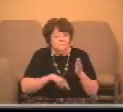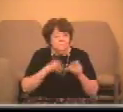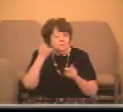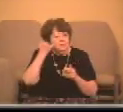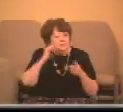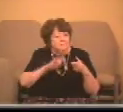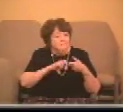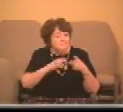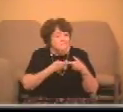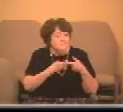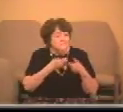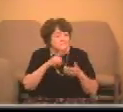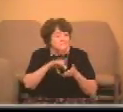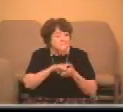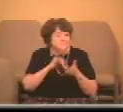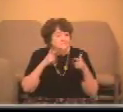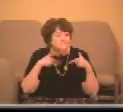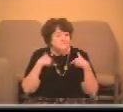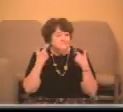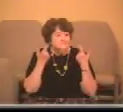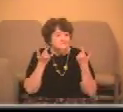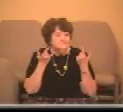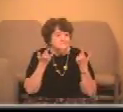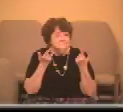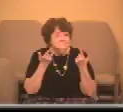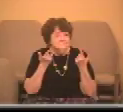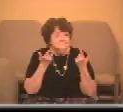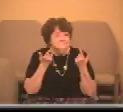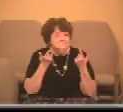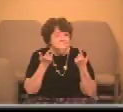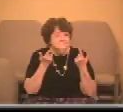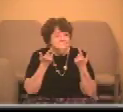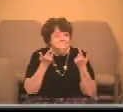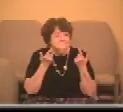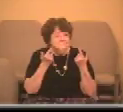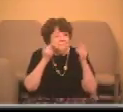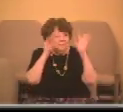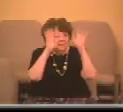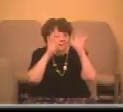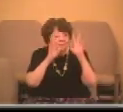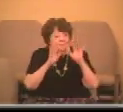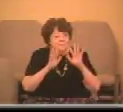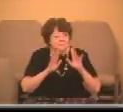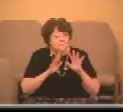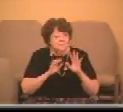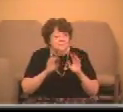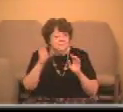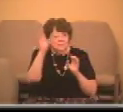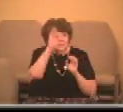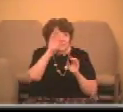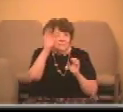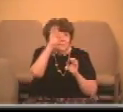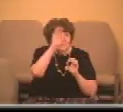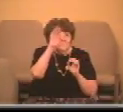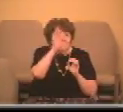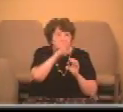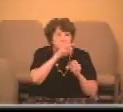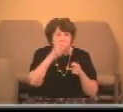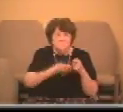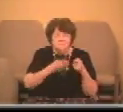And what if trials of this life, the rain, the storms, the